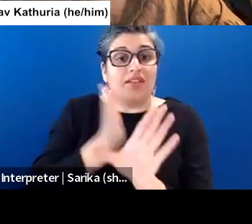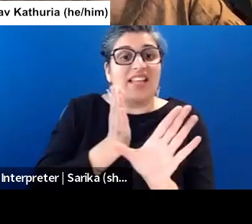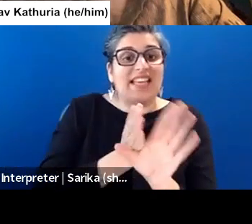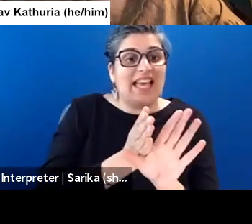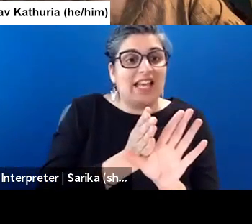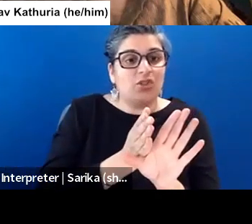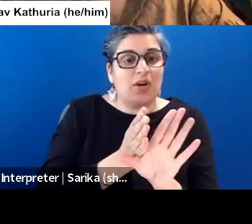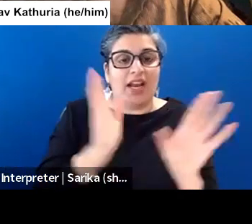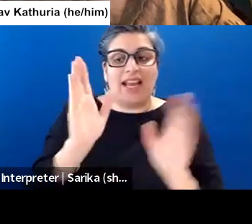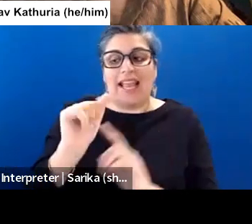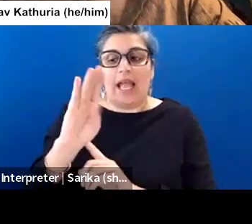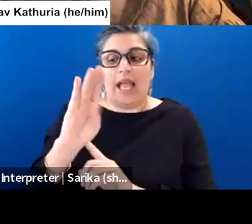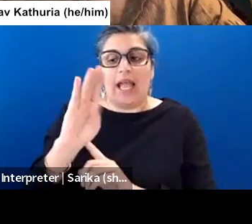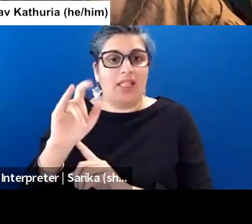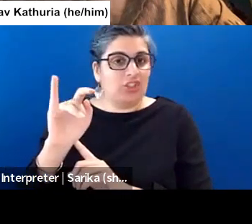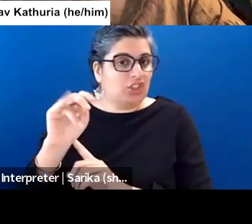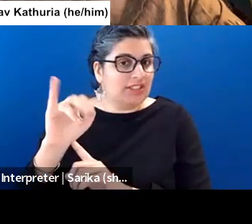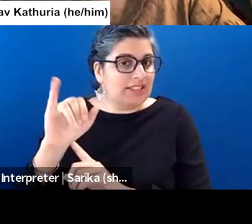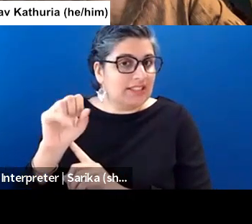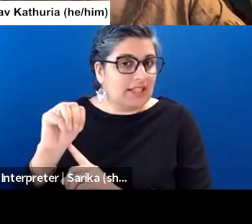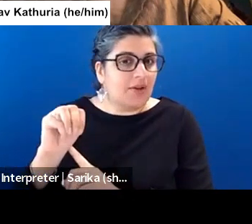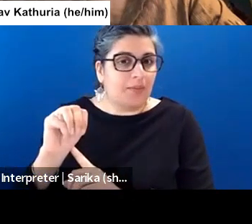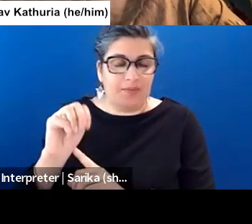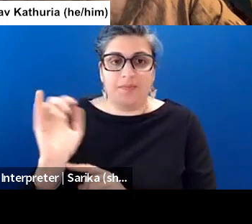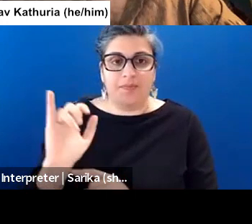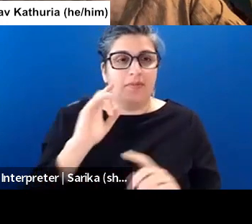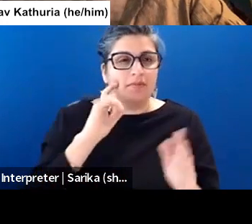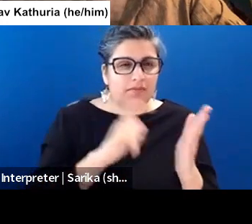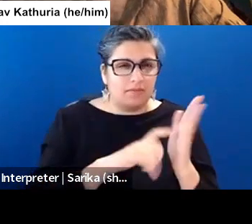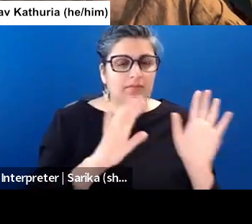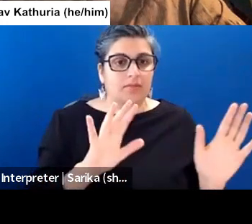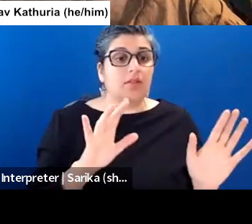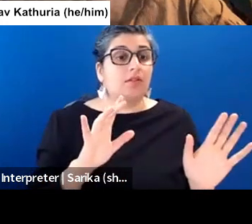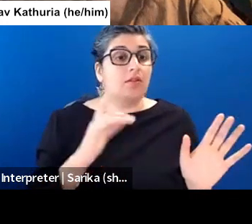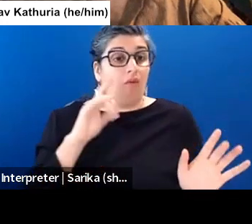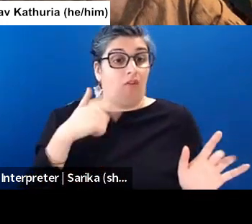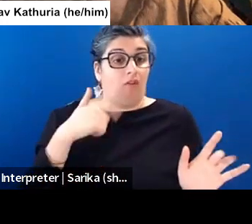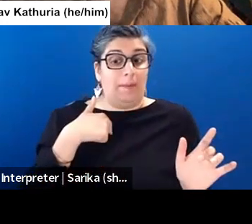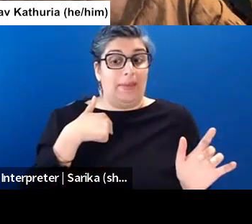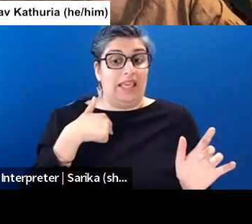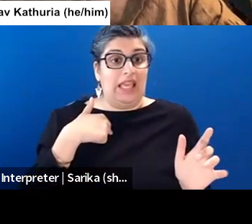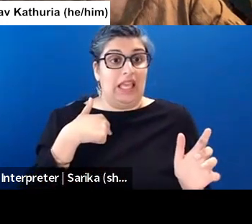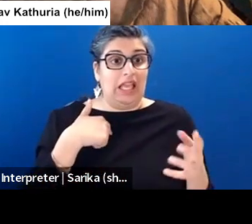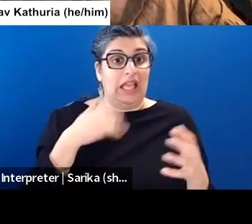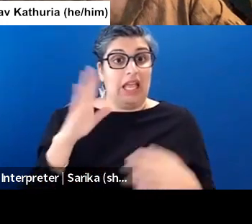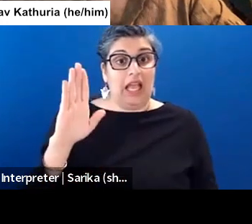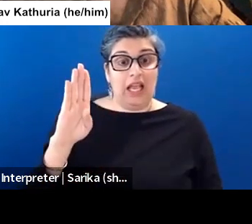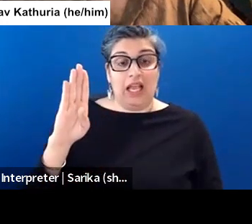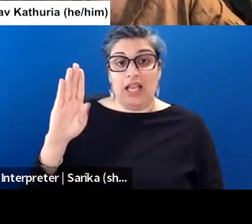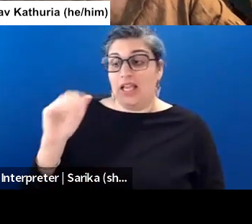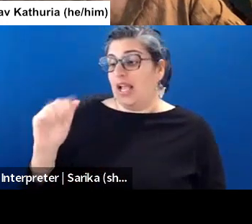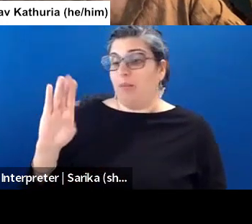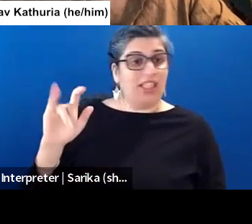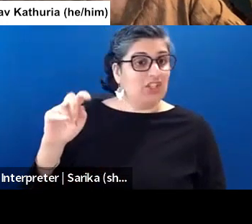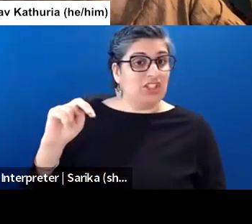abolitionism as well, in recognizing, you know, for me, prison abolition means abolishing carceral